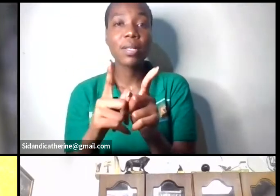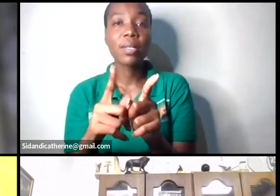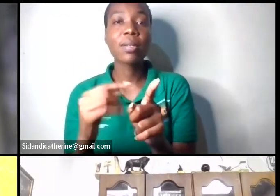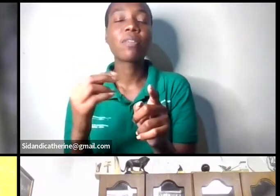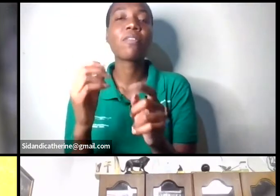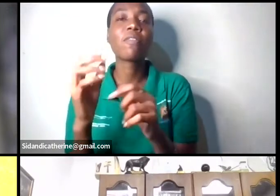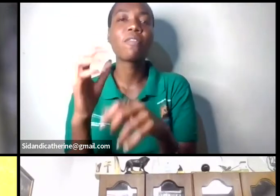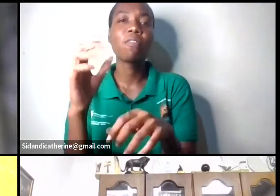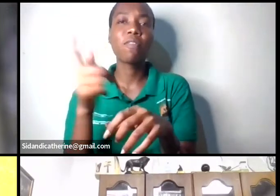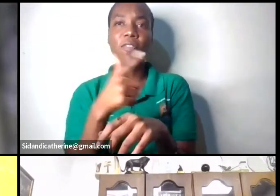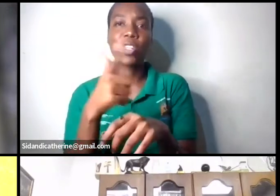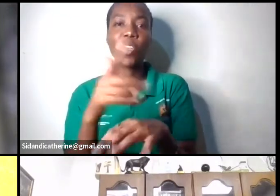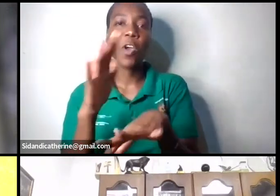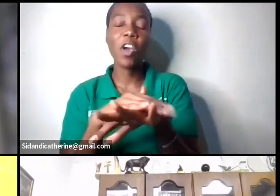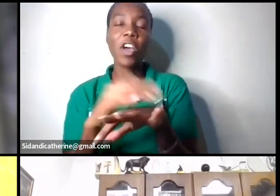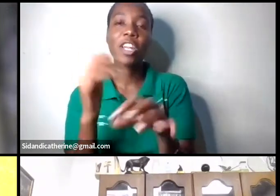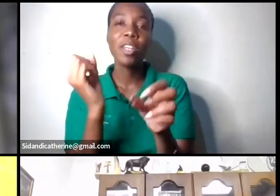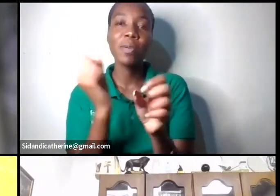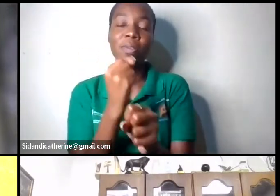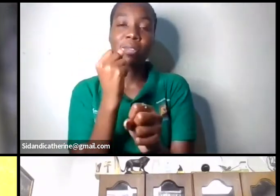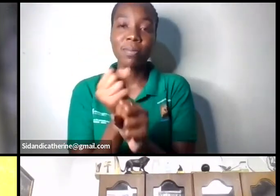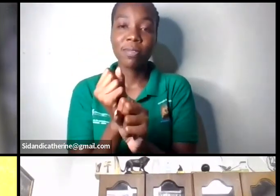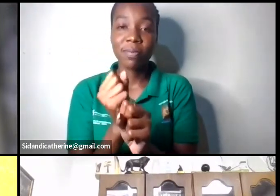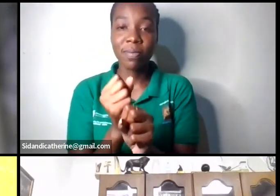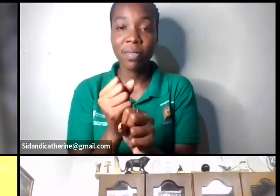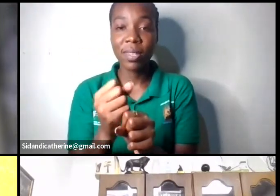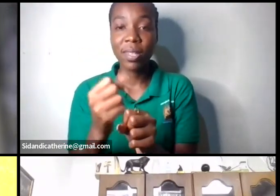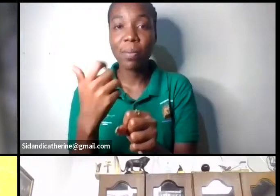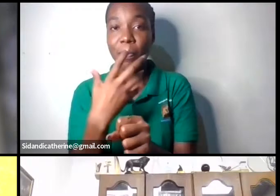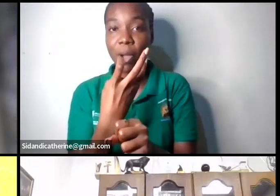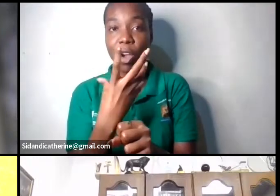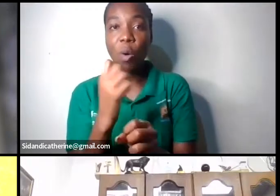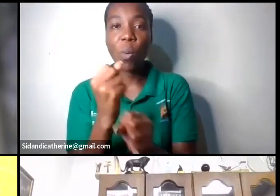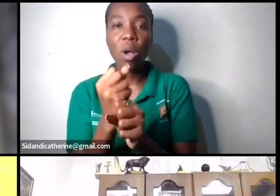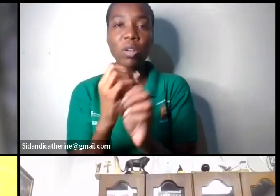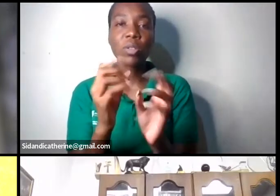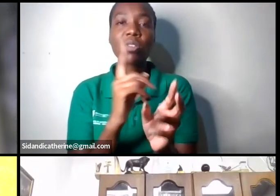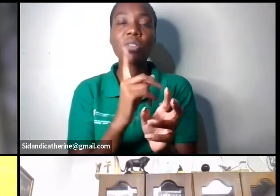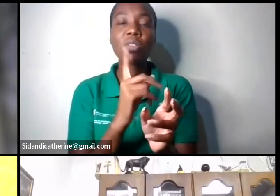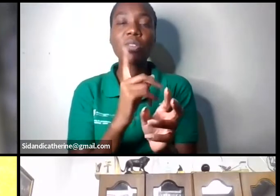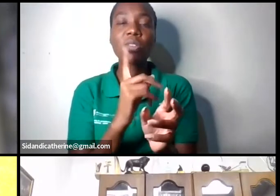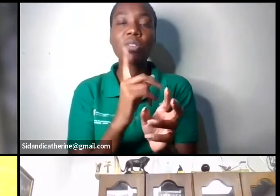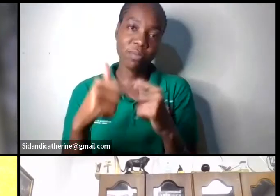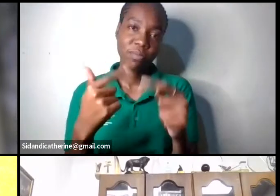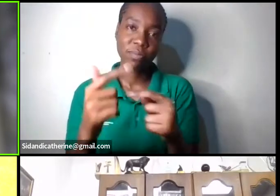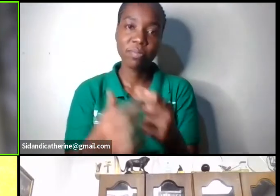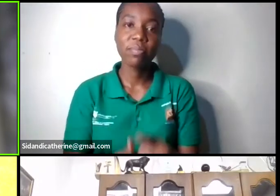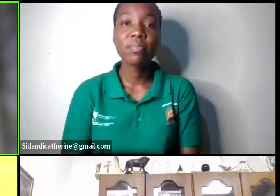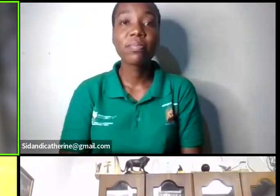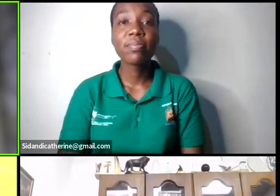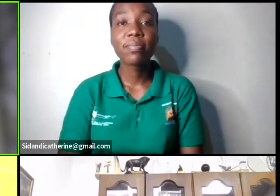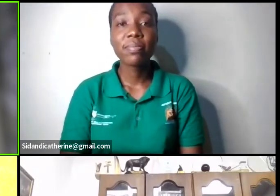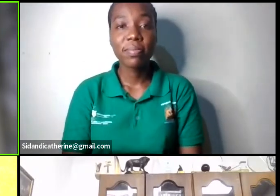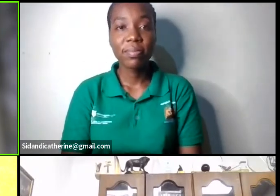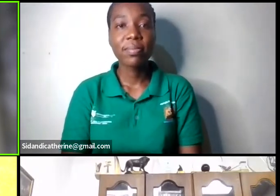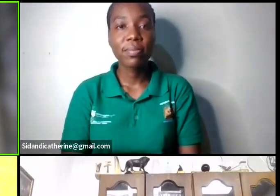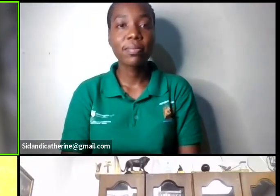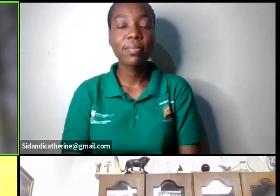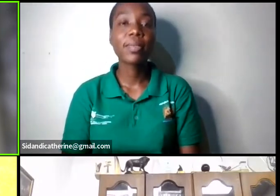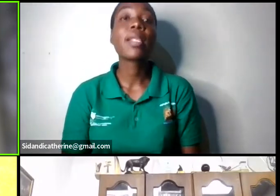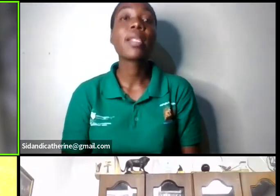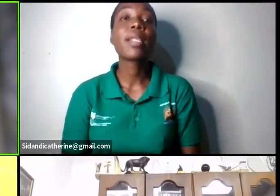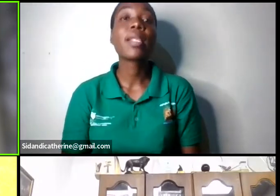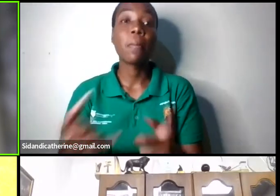video on. No, my microphone was not working. So I am on with you. Please go ahead. All right. Now, it's a good thing that you're back because